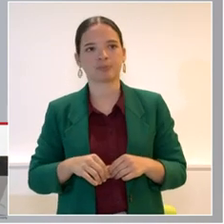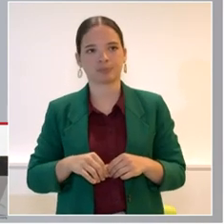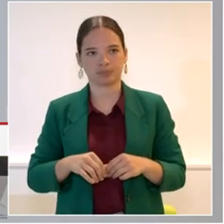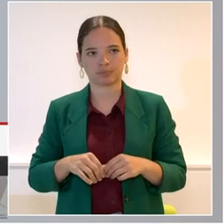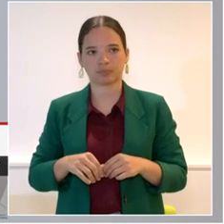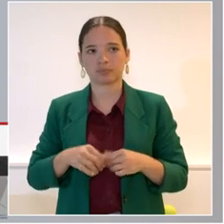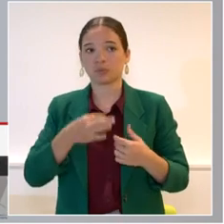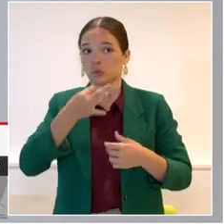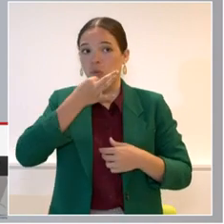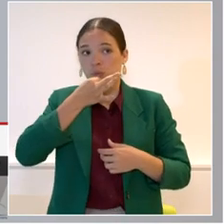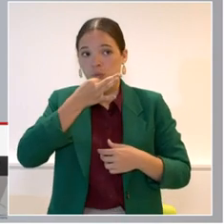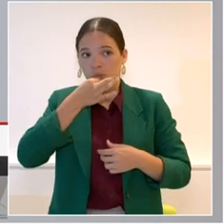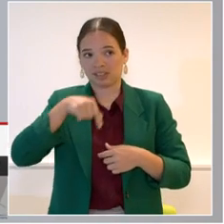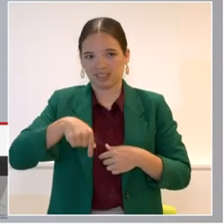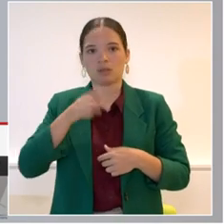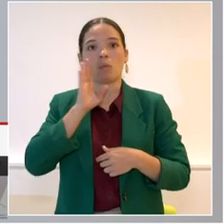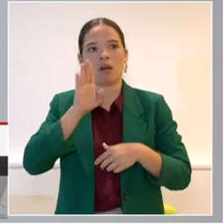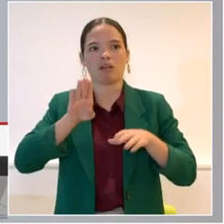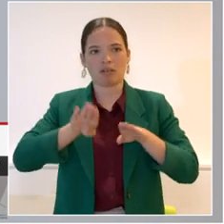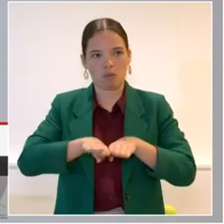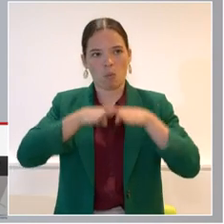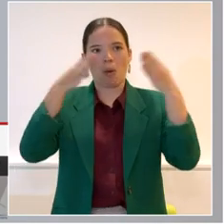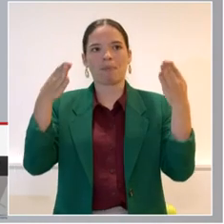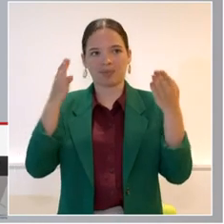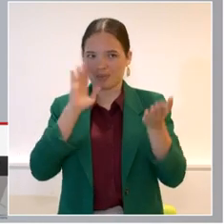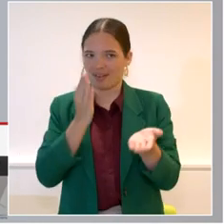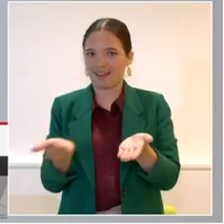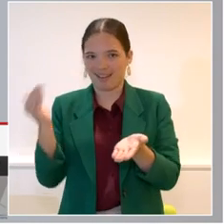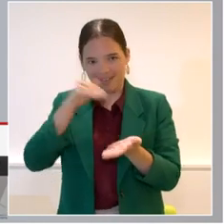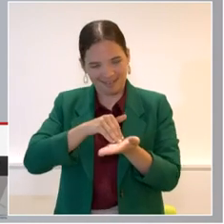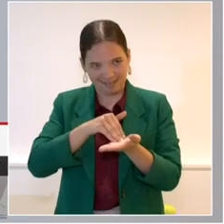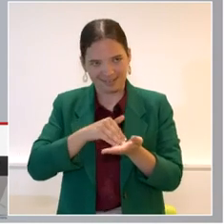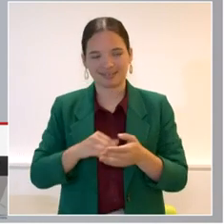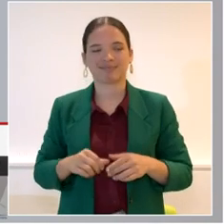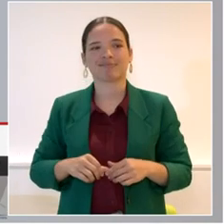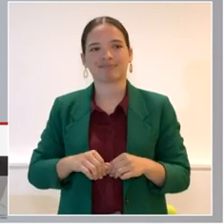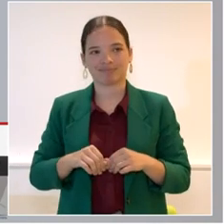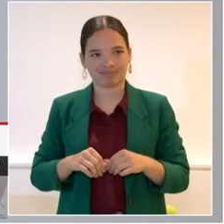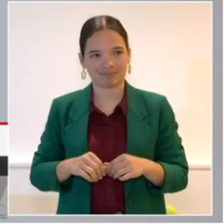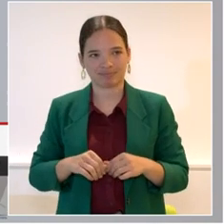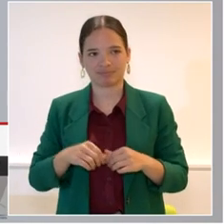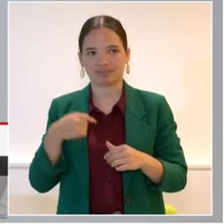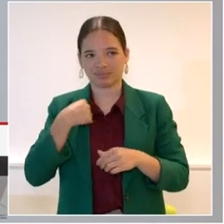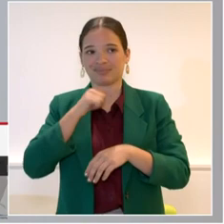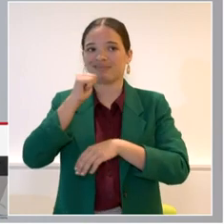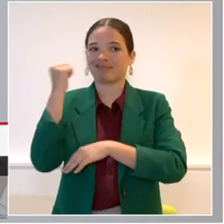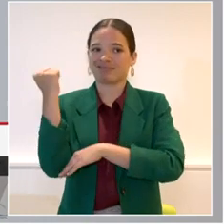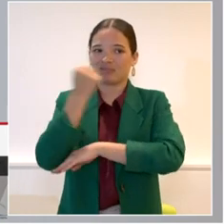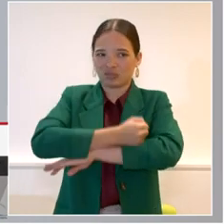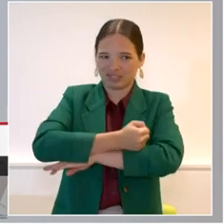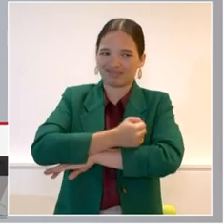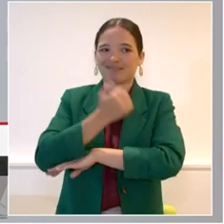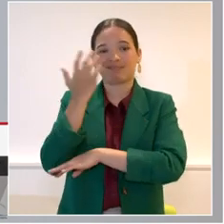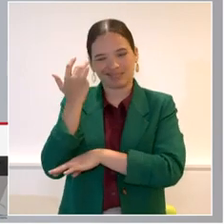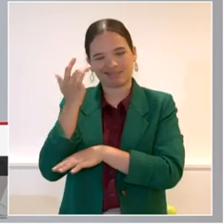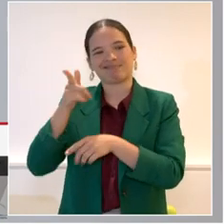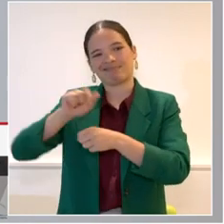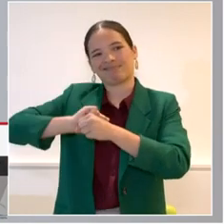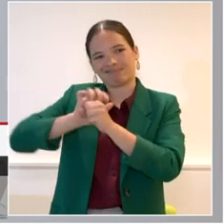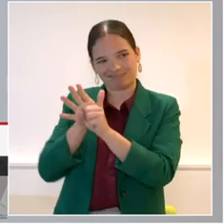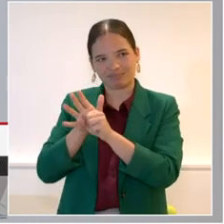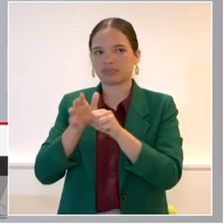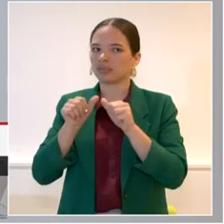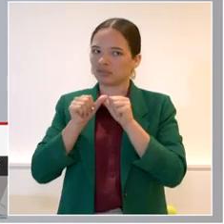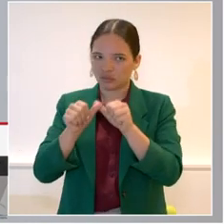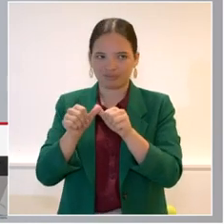will reopen again. It has, when we closed during COVID, we kept it closed so that we